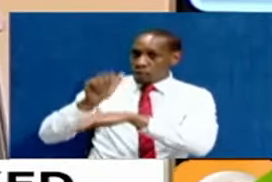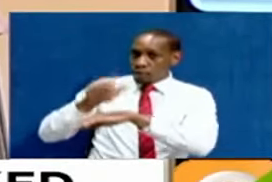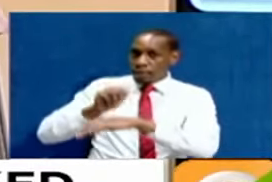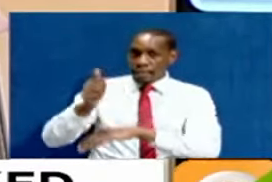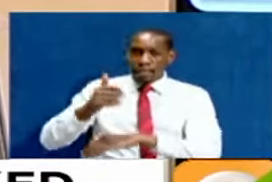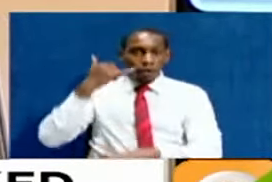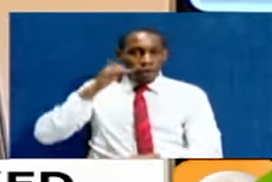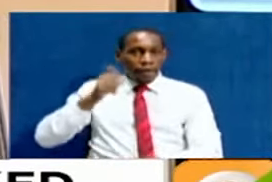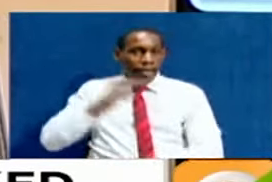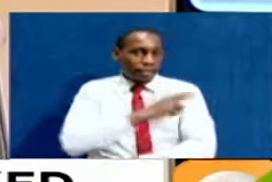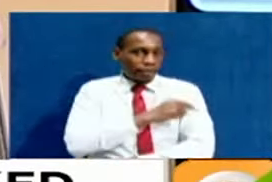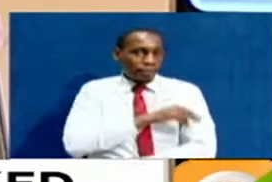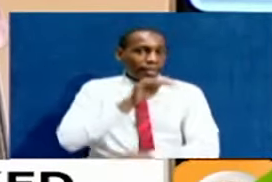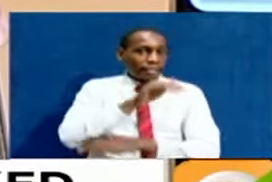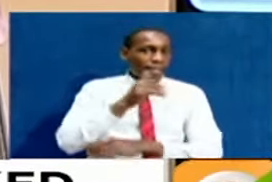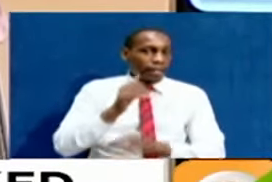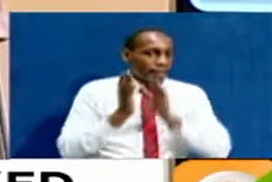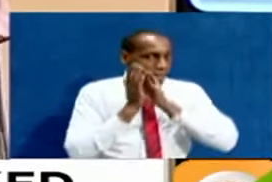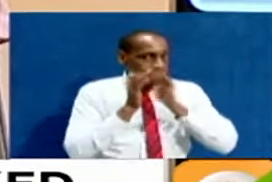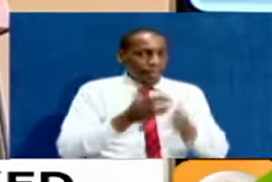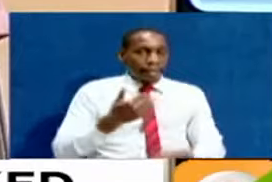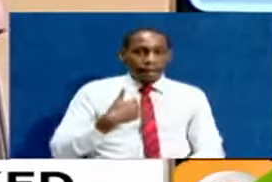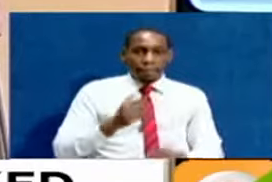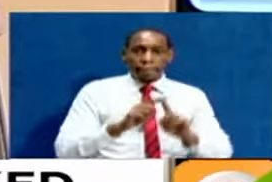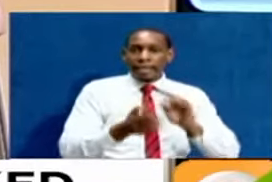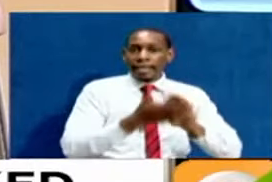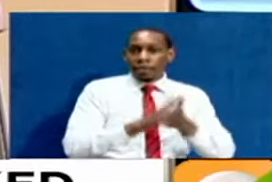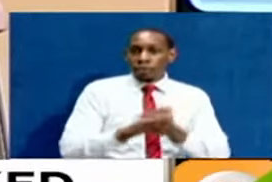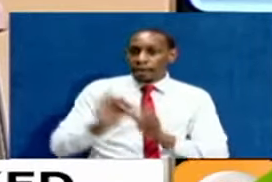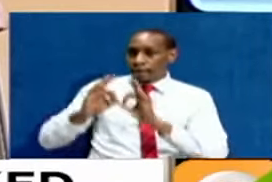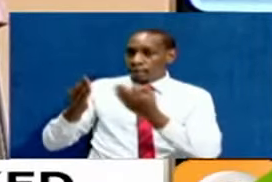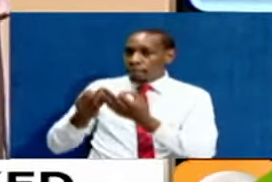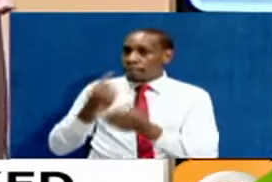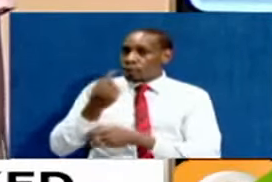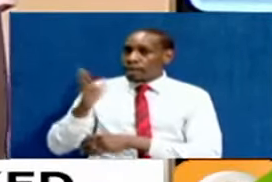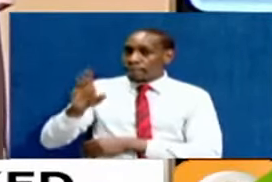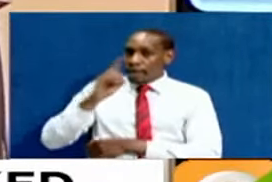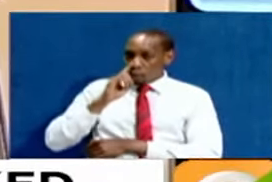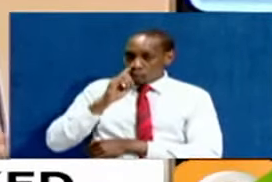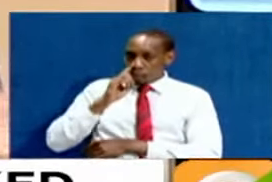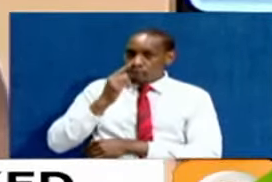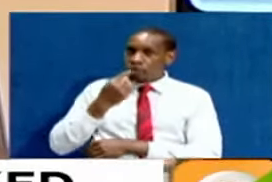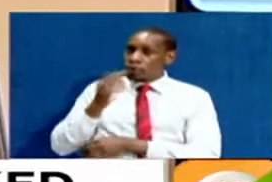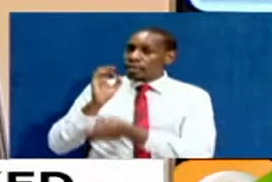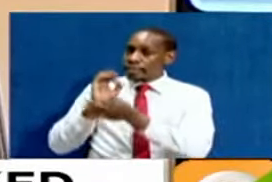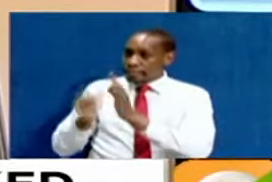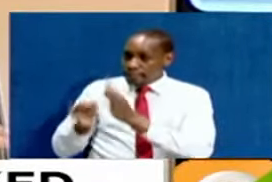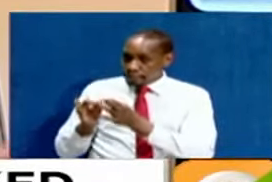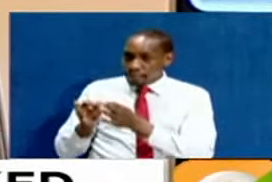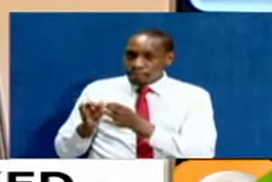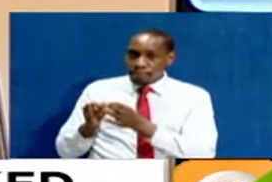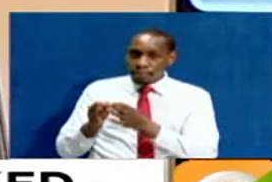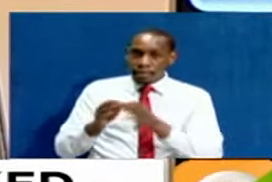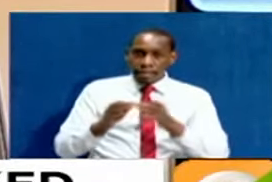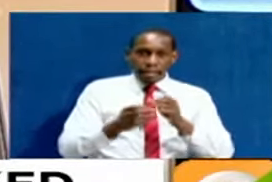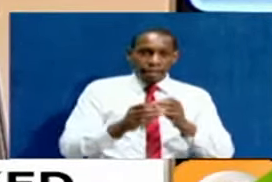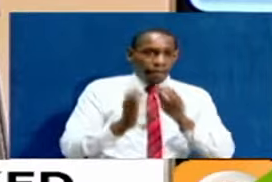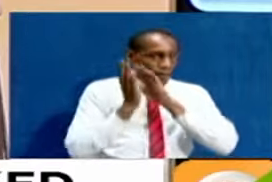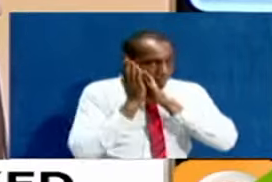other hospitals and saying, Mukona kitan, there were none. And they were sent home and told, if a vacancy